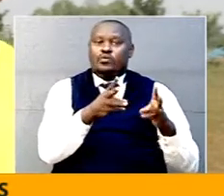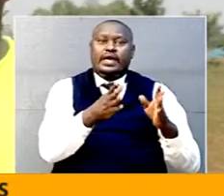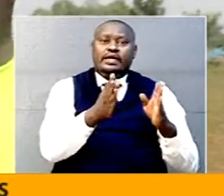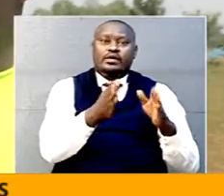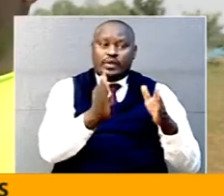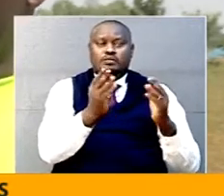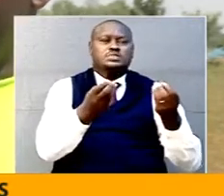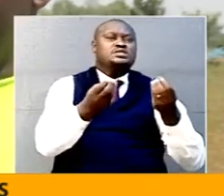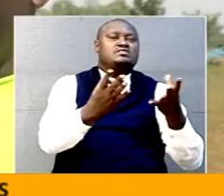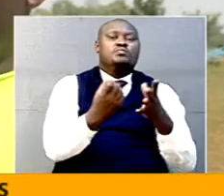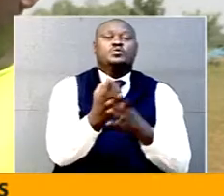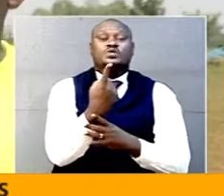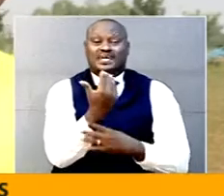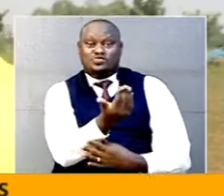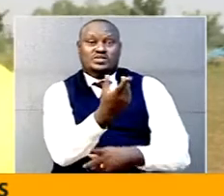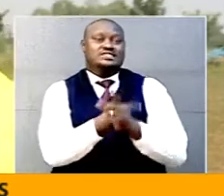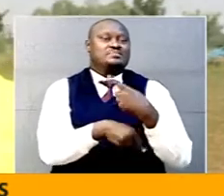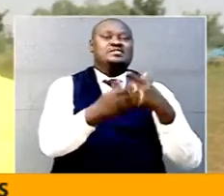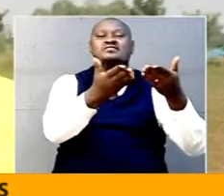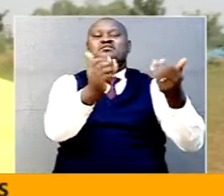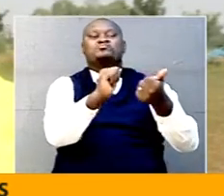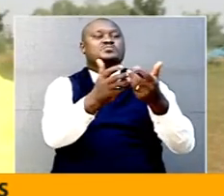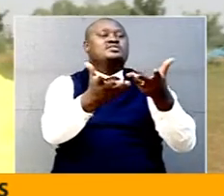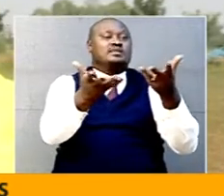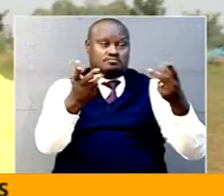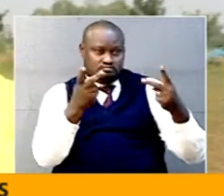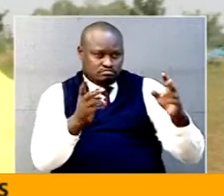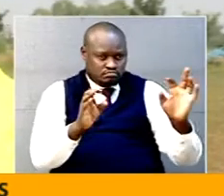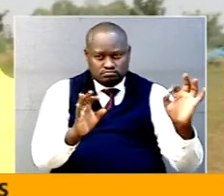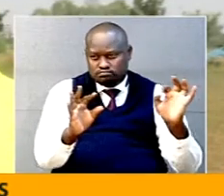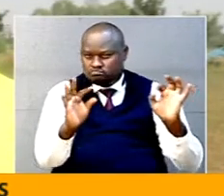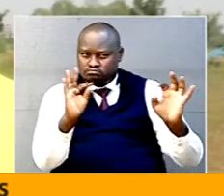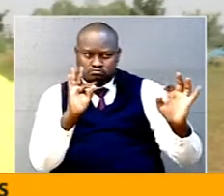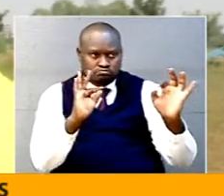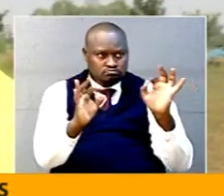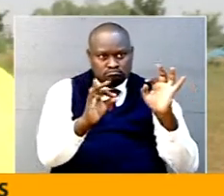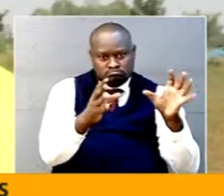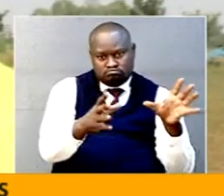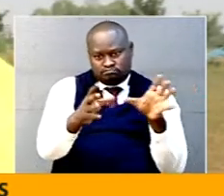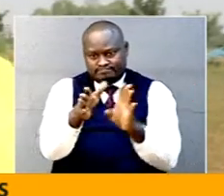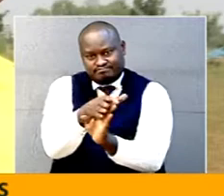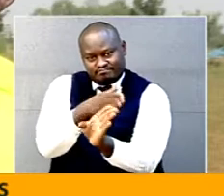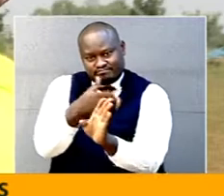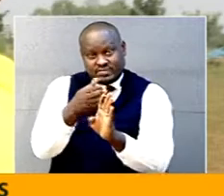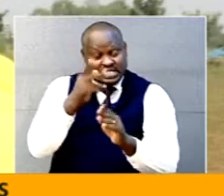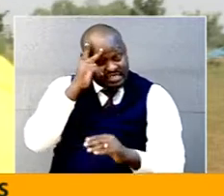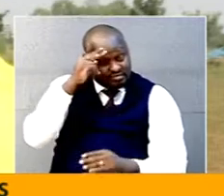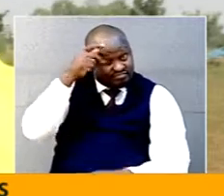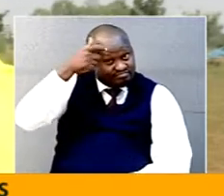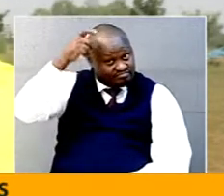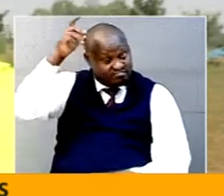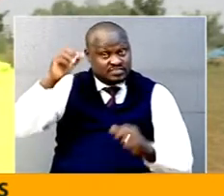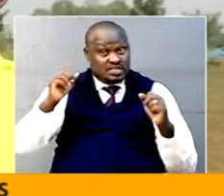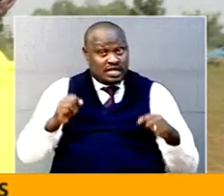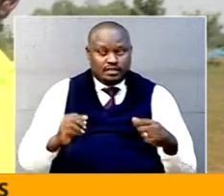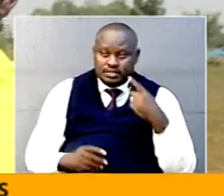to our children with a disability to have a chance of involving in sport. As you see here, this